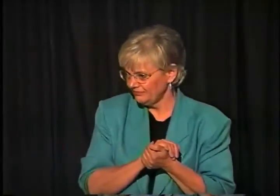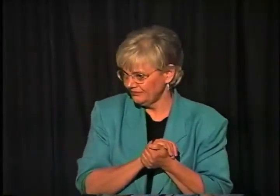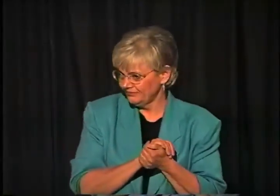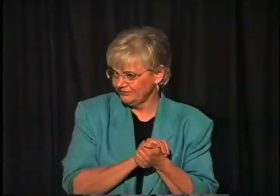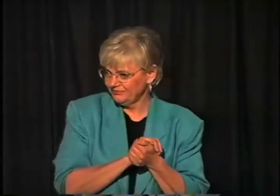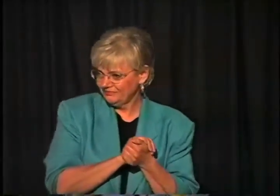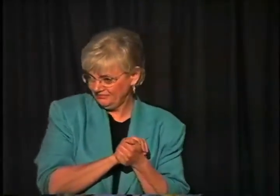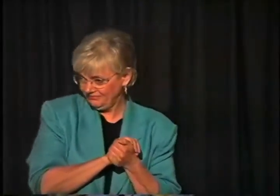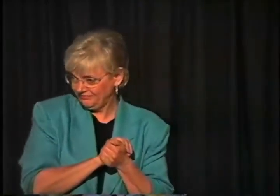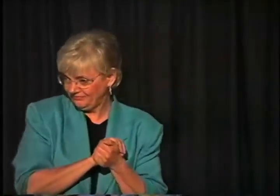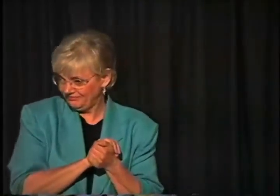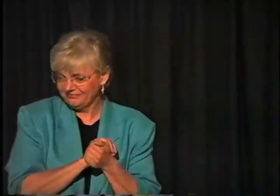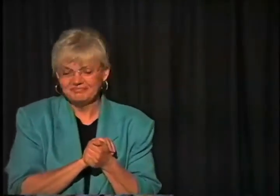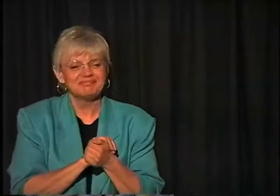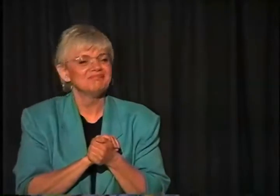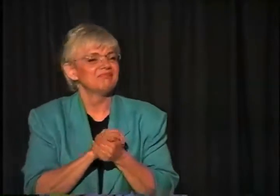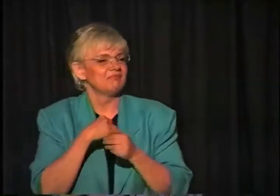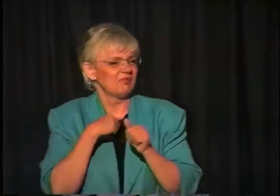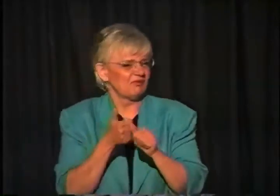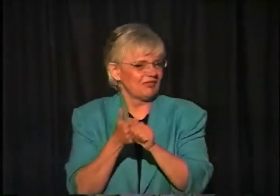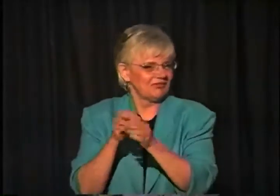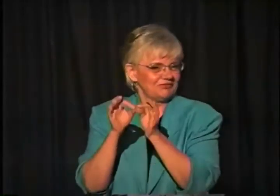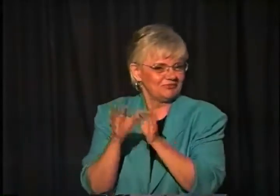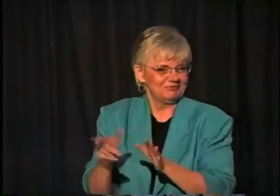here, documented evidence.